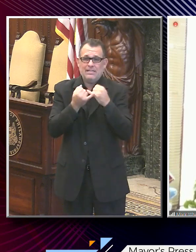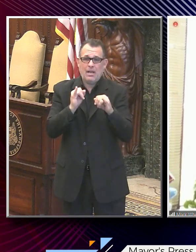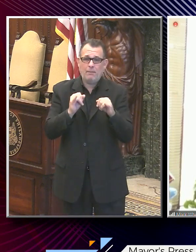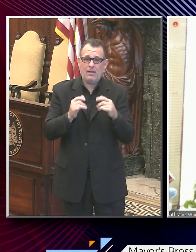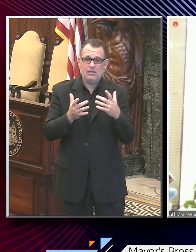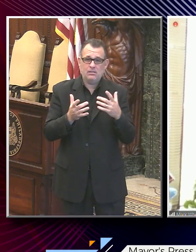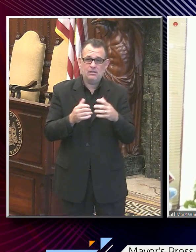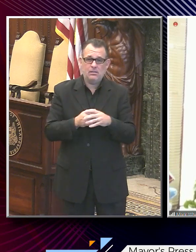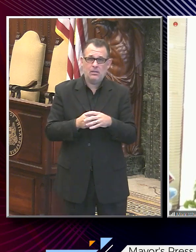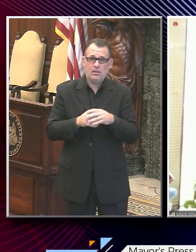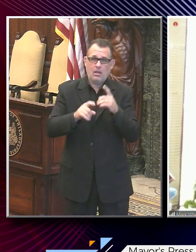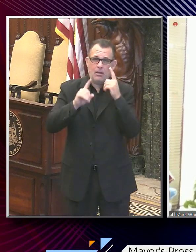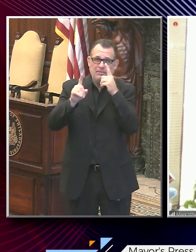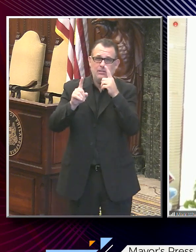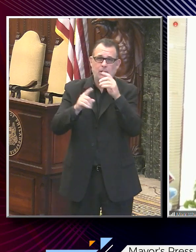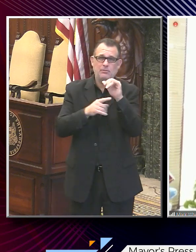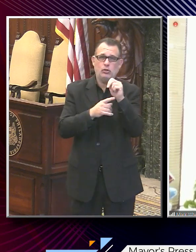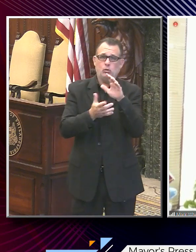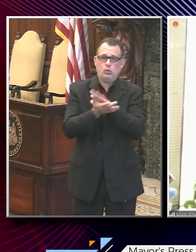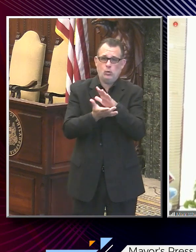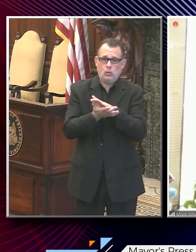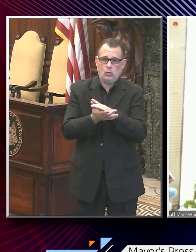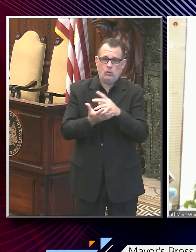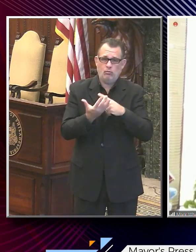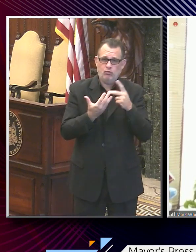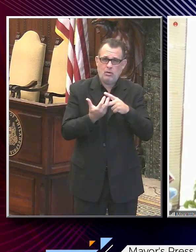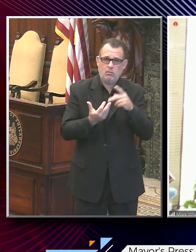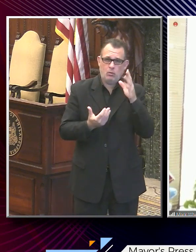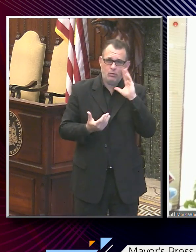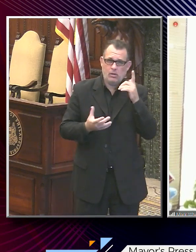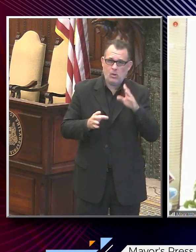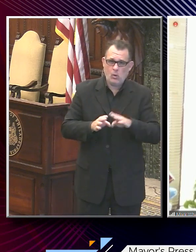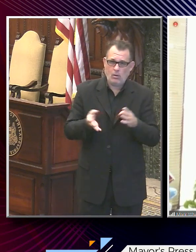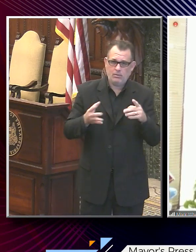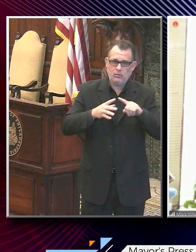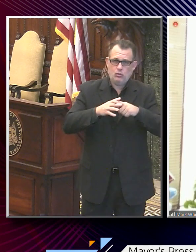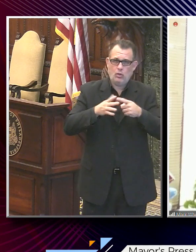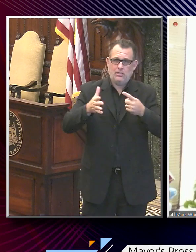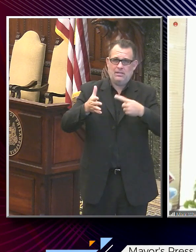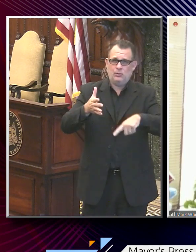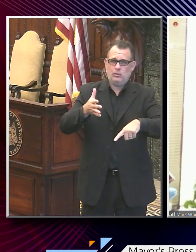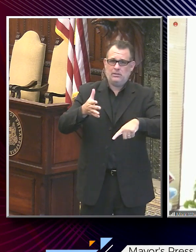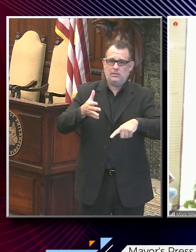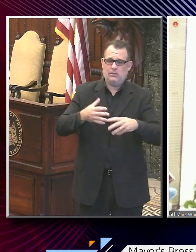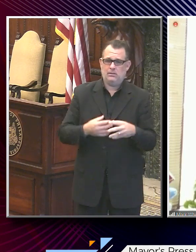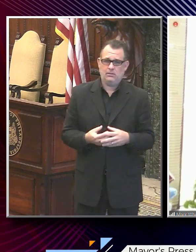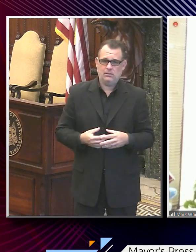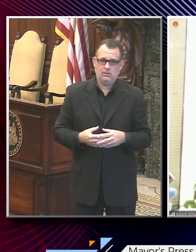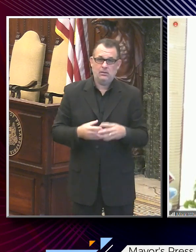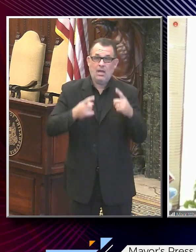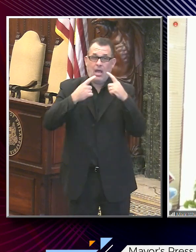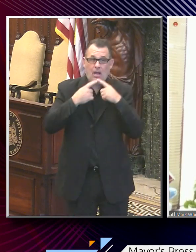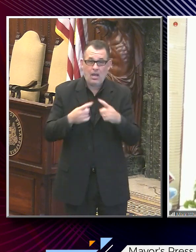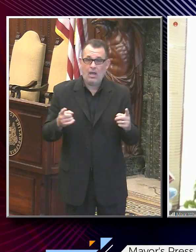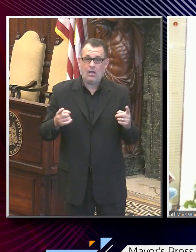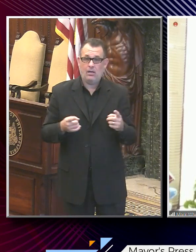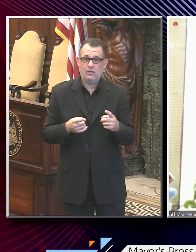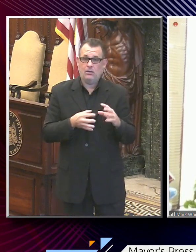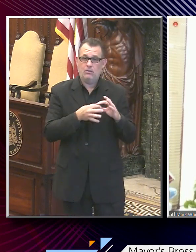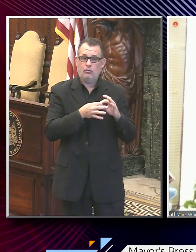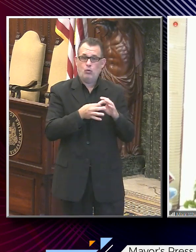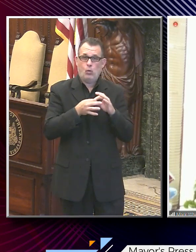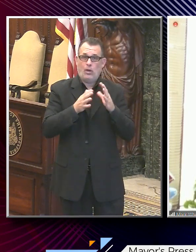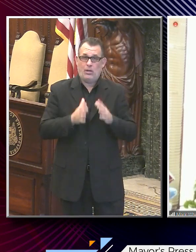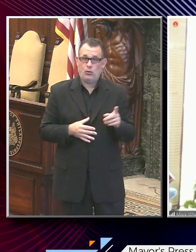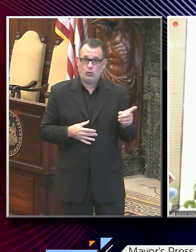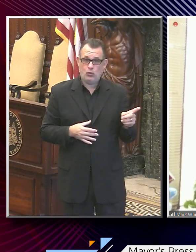as well. So the program will be open starting next week. We will plan to announce who our coordinating agent is and